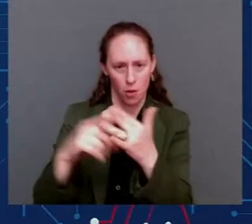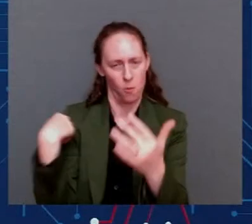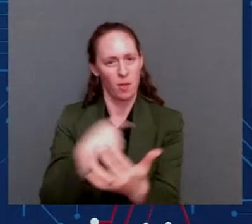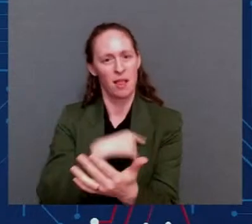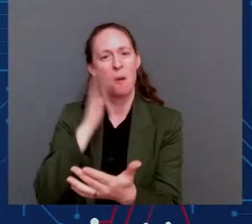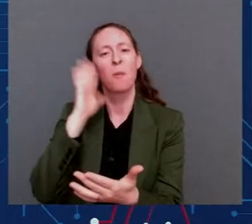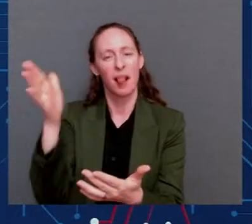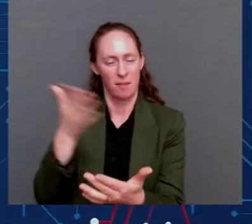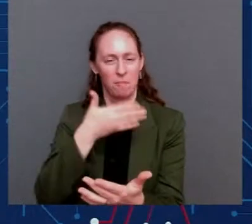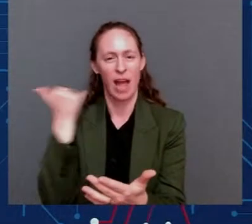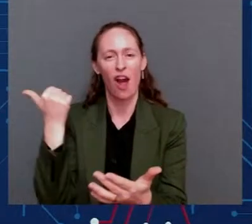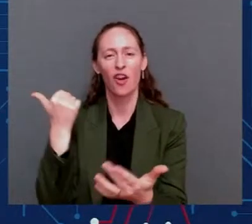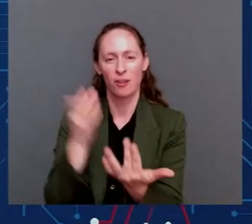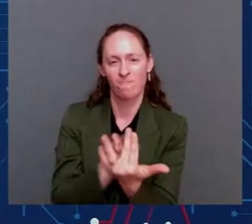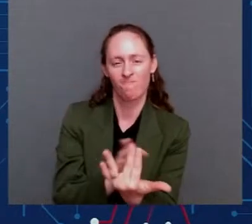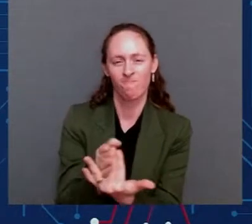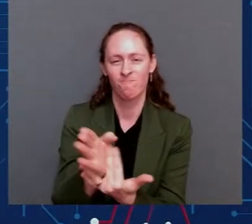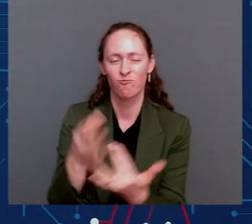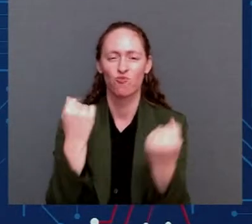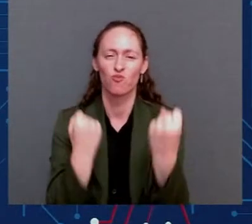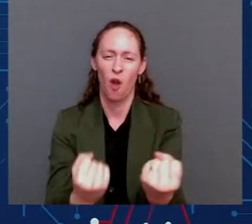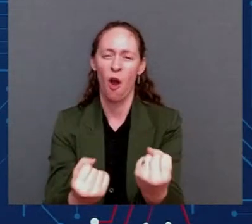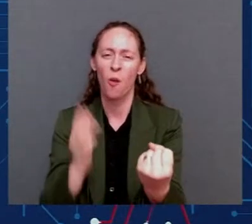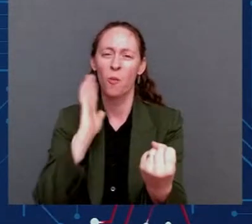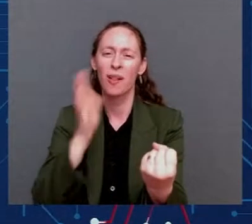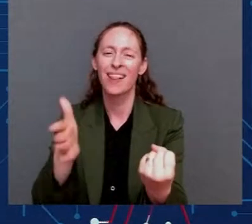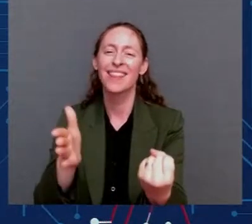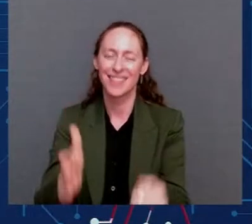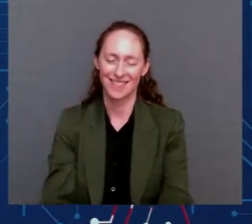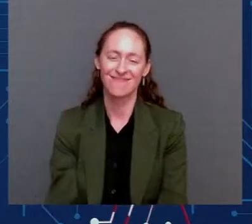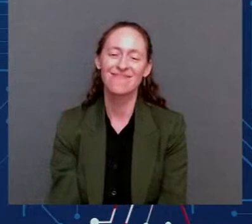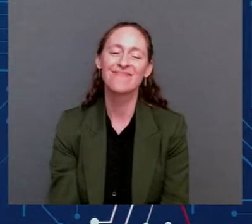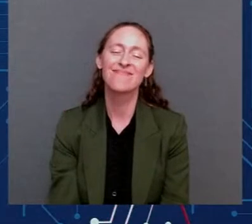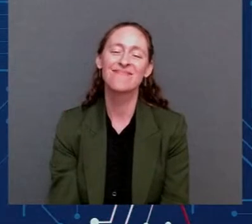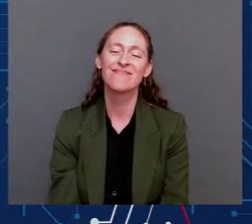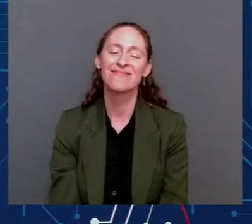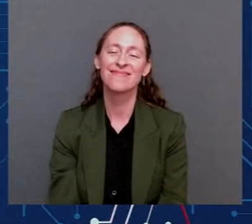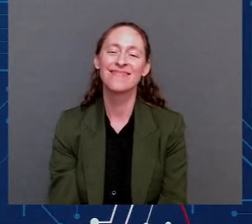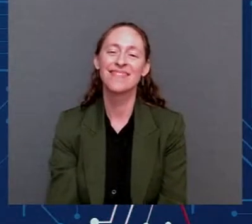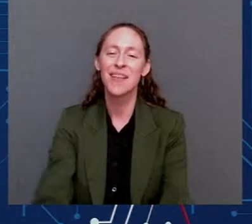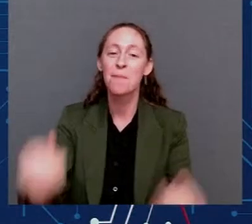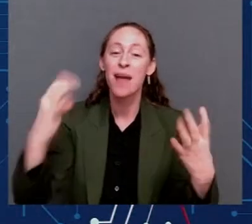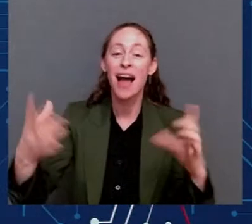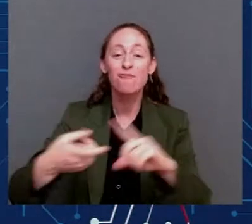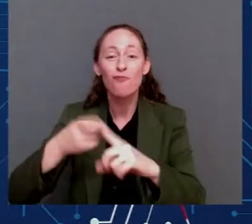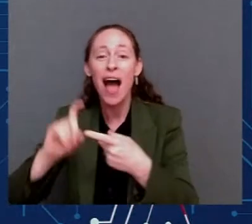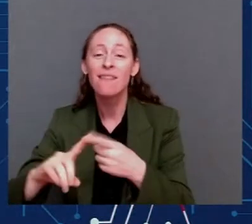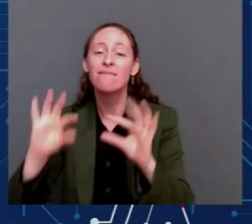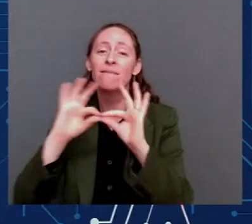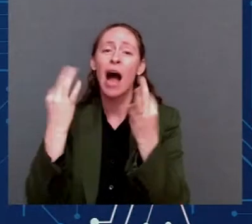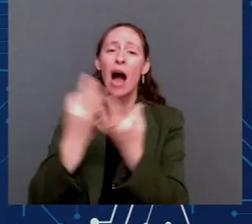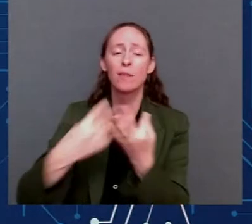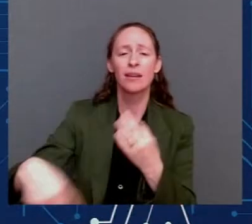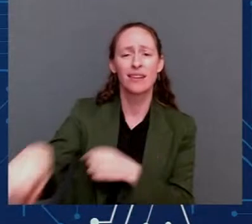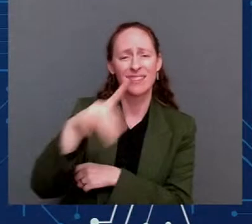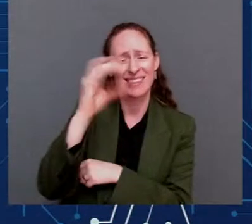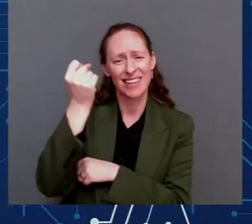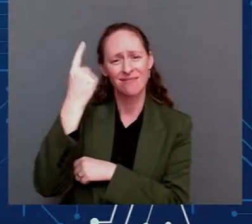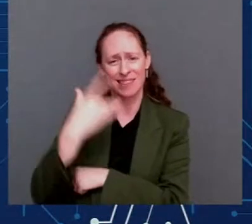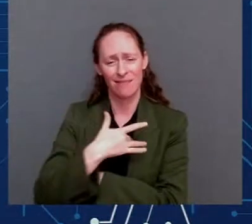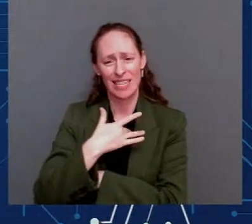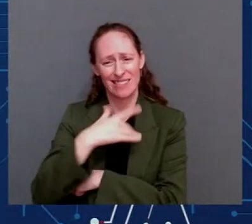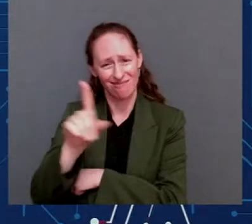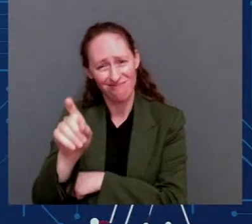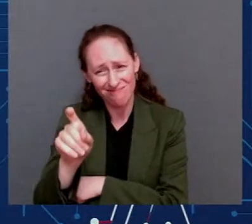off, facing uncertainty because of this chip shortage. In fact, thousands of GM trucks made in my